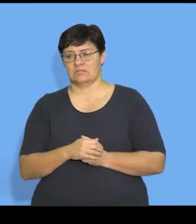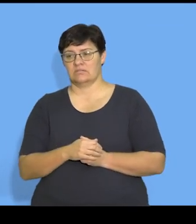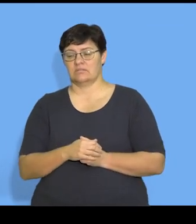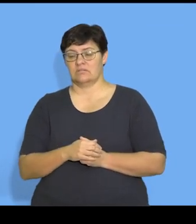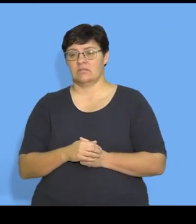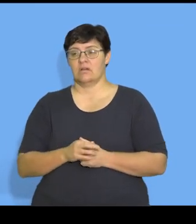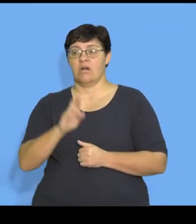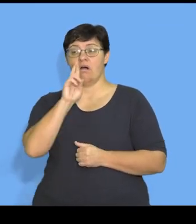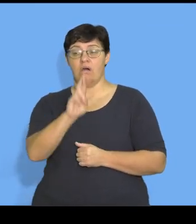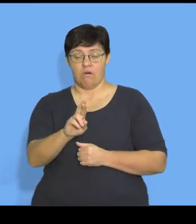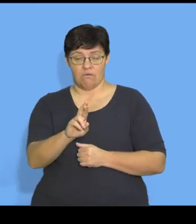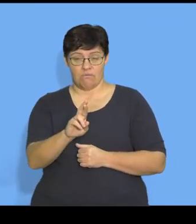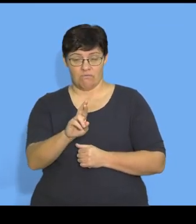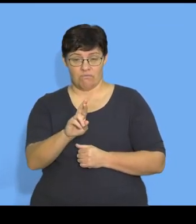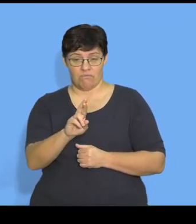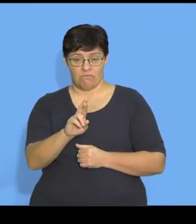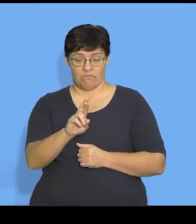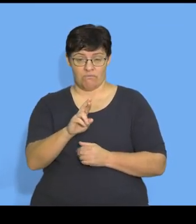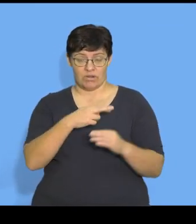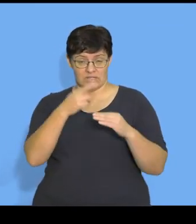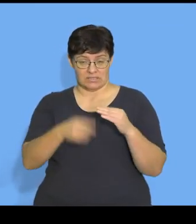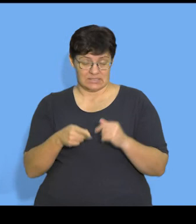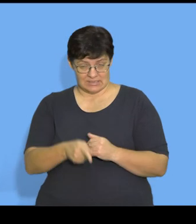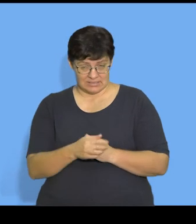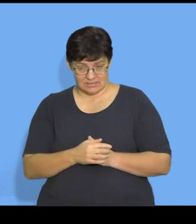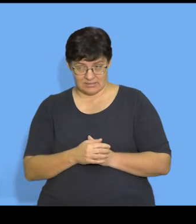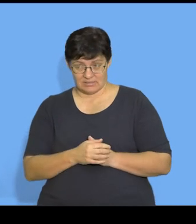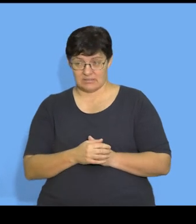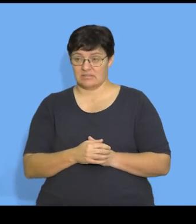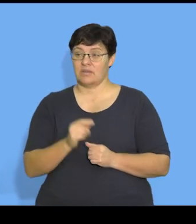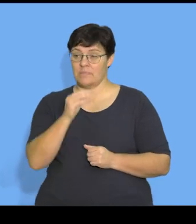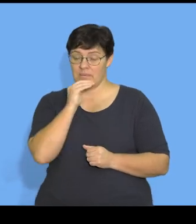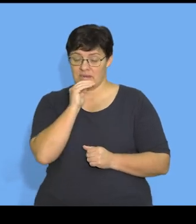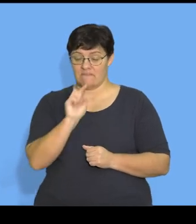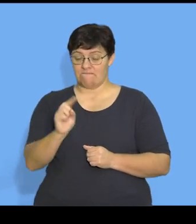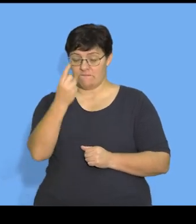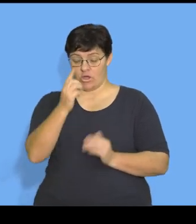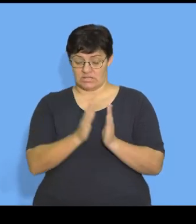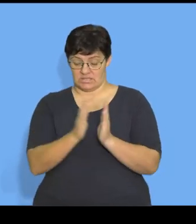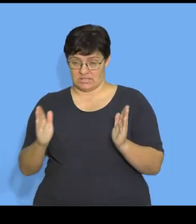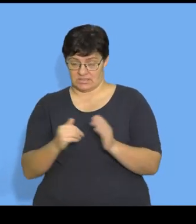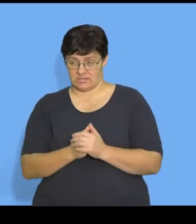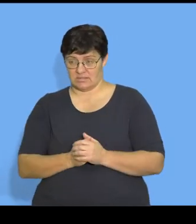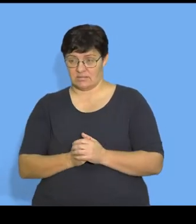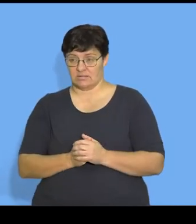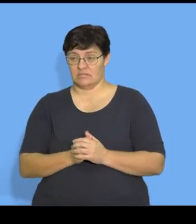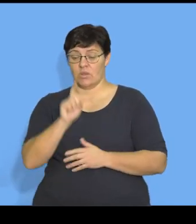resultant is going to be her first distance, which was